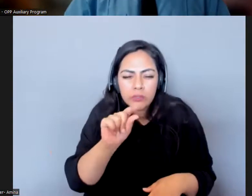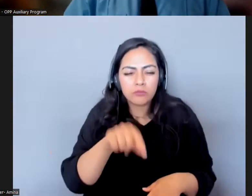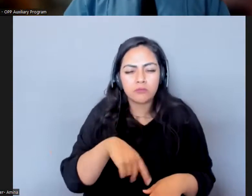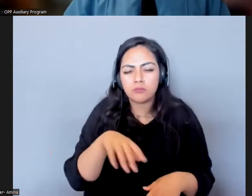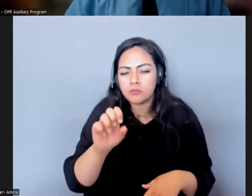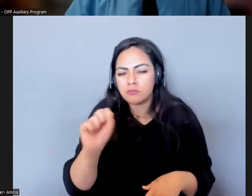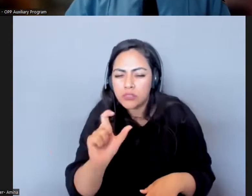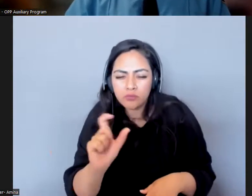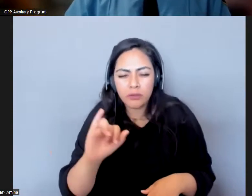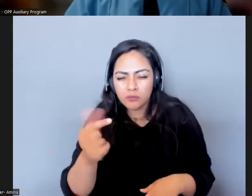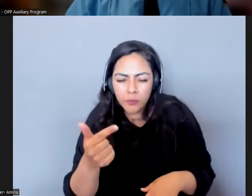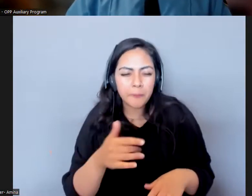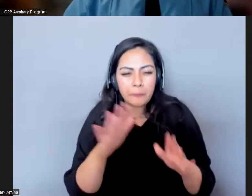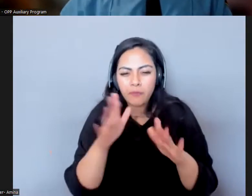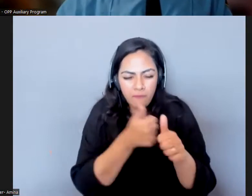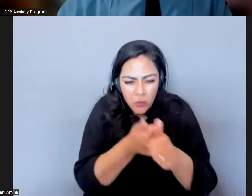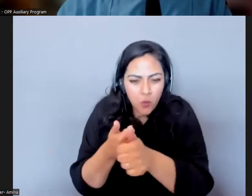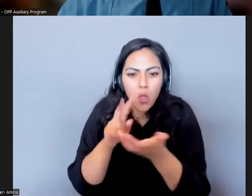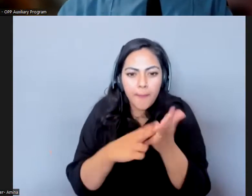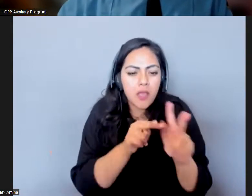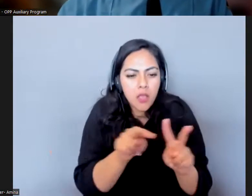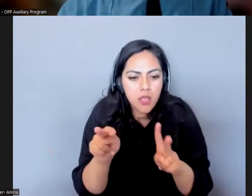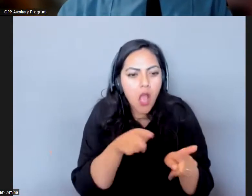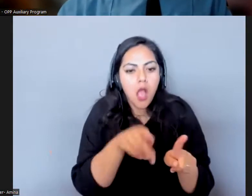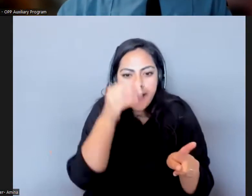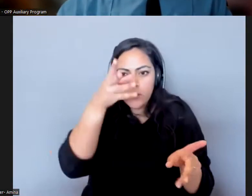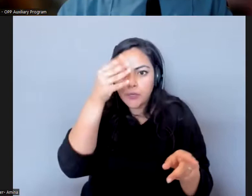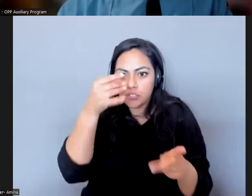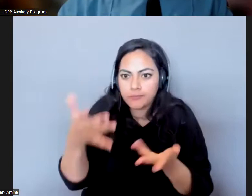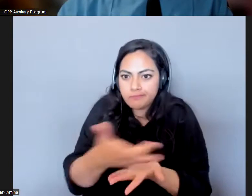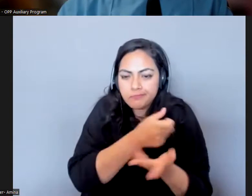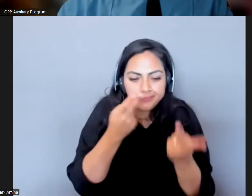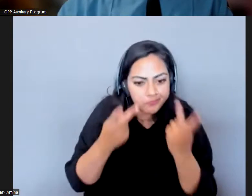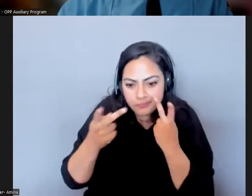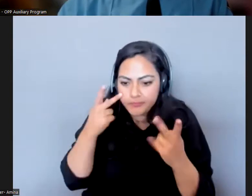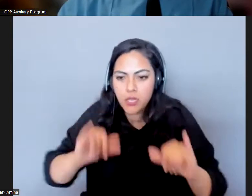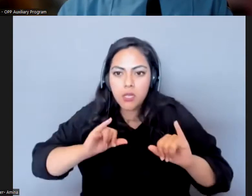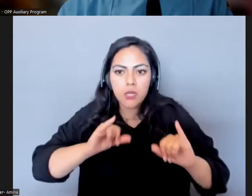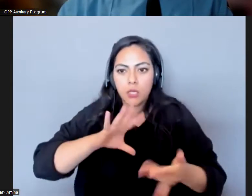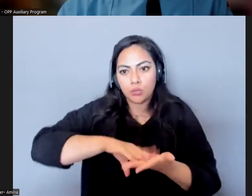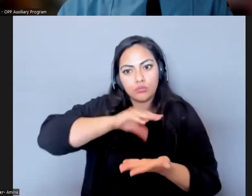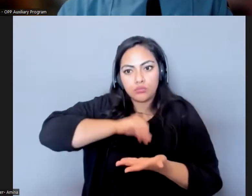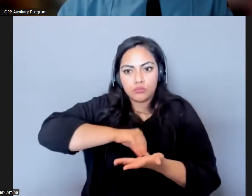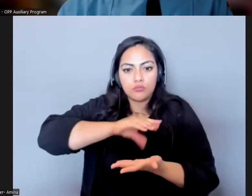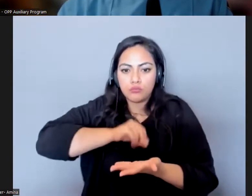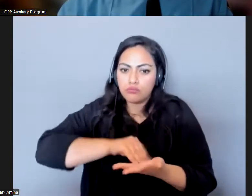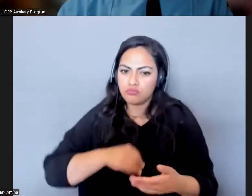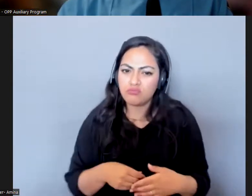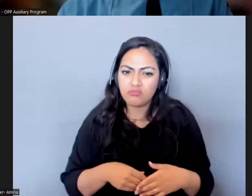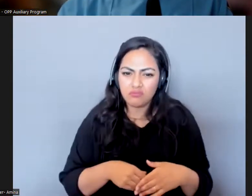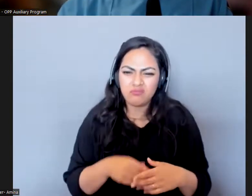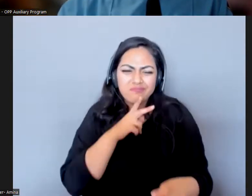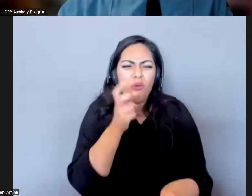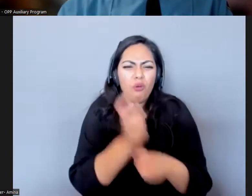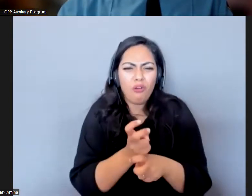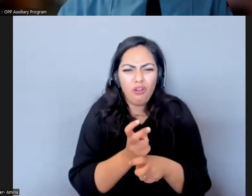if it's hard for those who are, trying to combat this, you can imagine us as general citizens just not knowing what's new